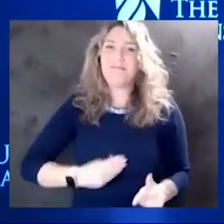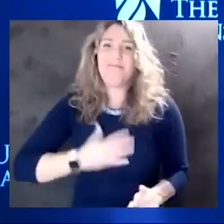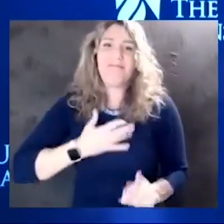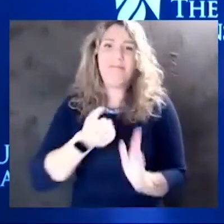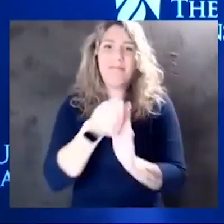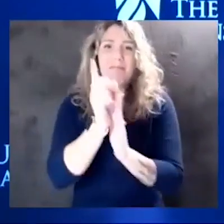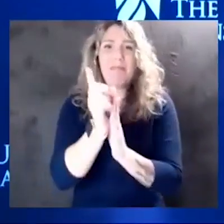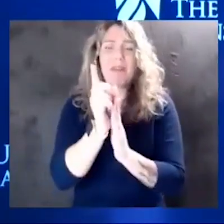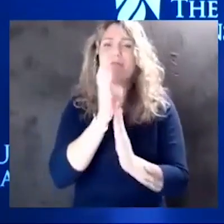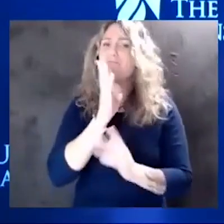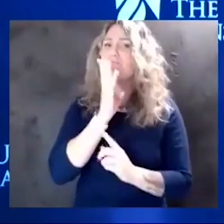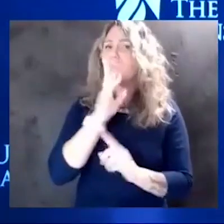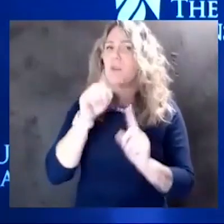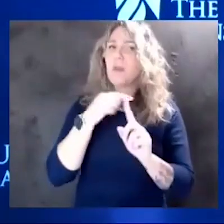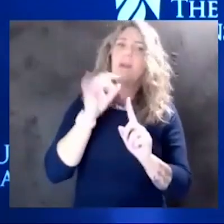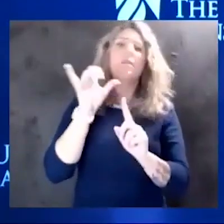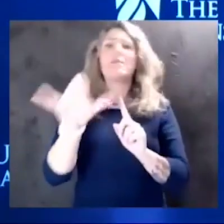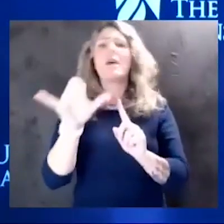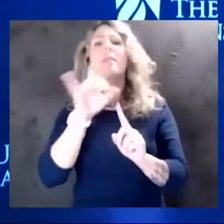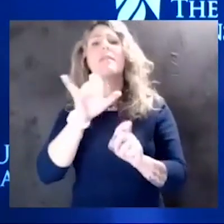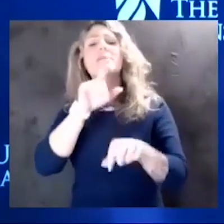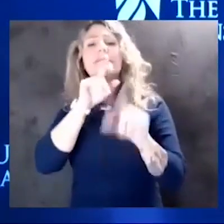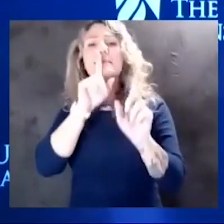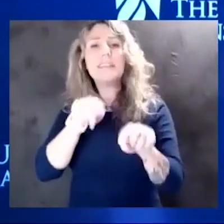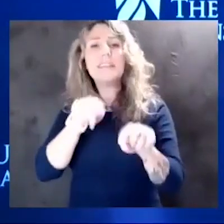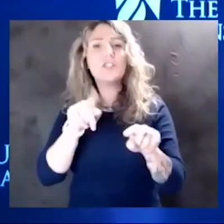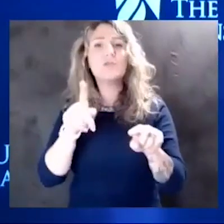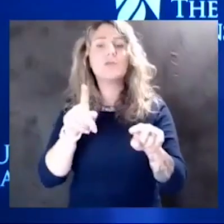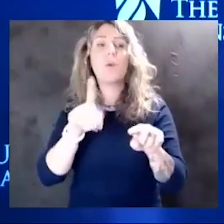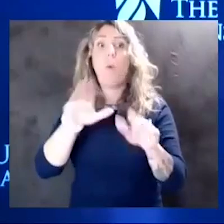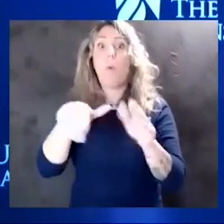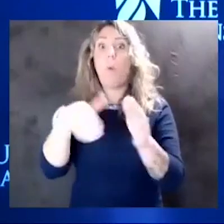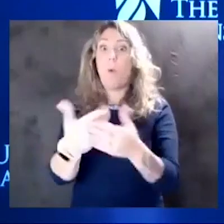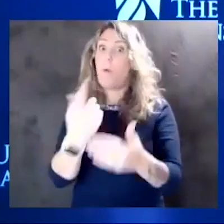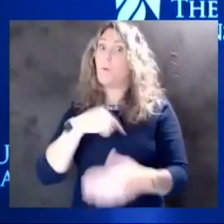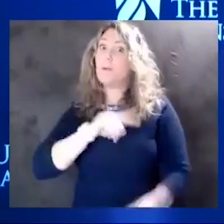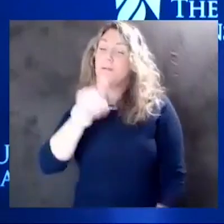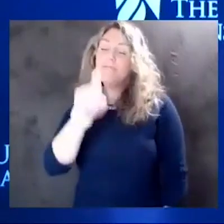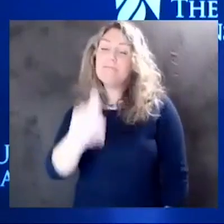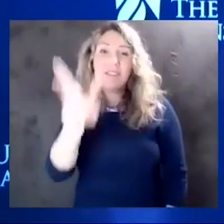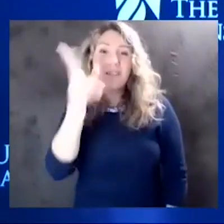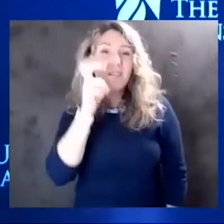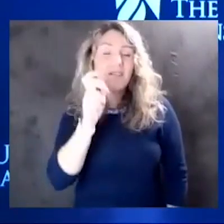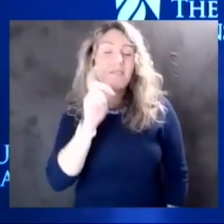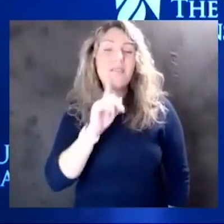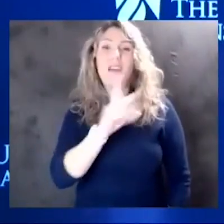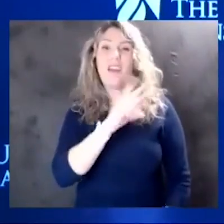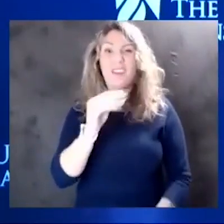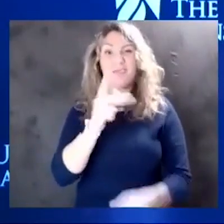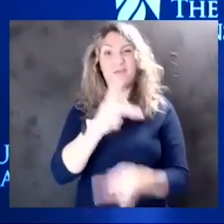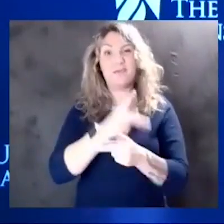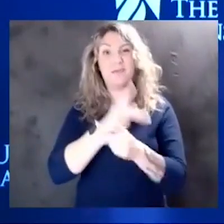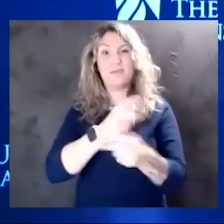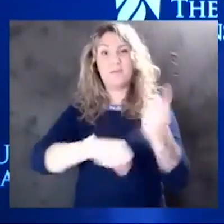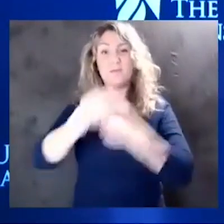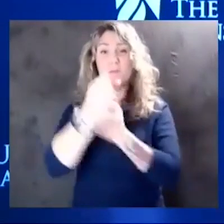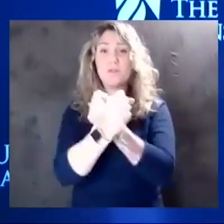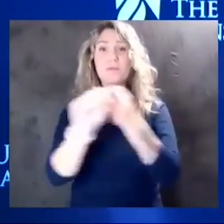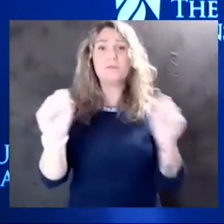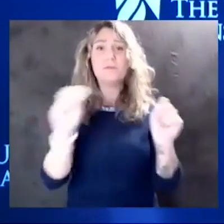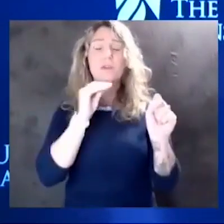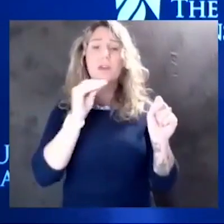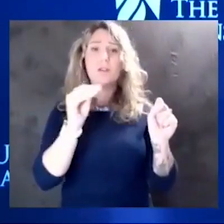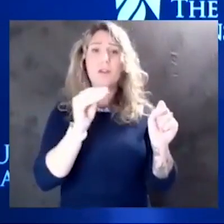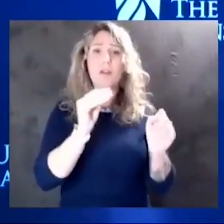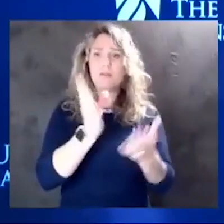it, that's the answer we all need to hear. If we're going to keep each other safe and we're going to stem this tide here in our community,